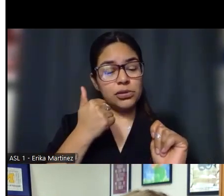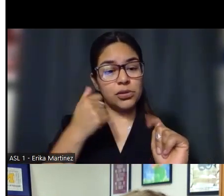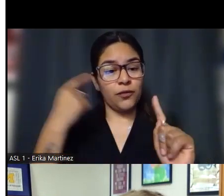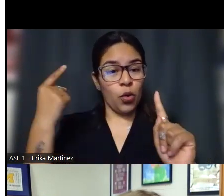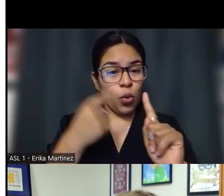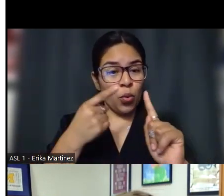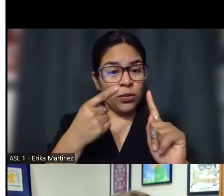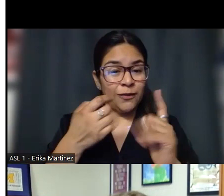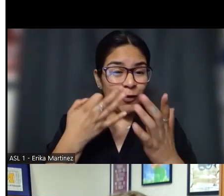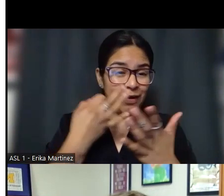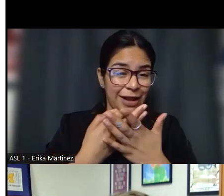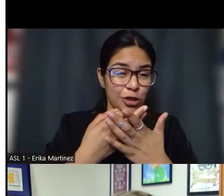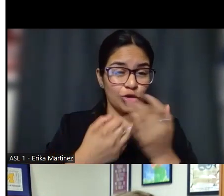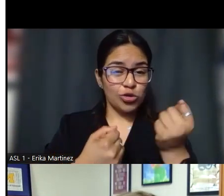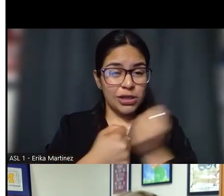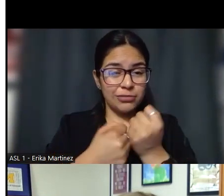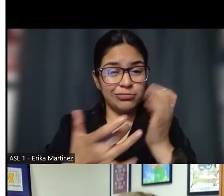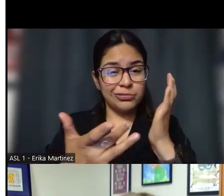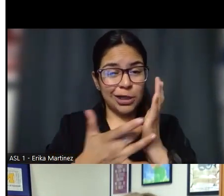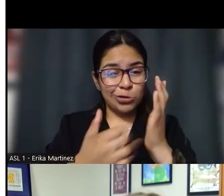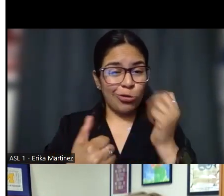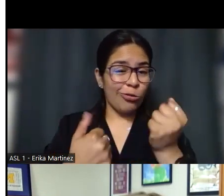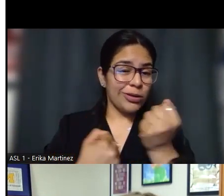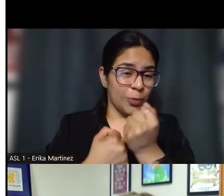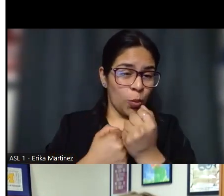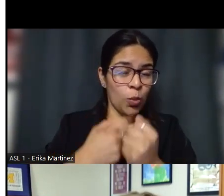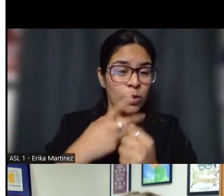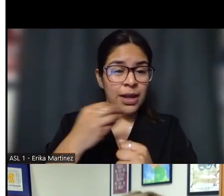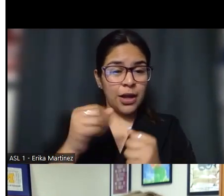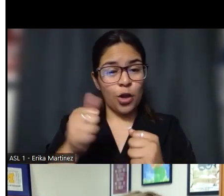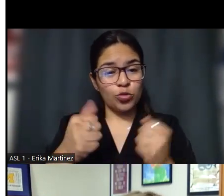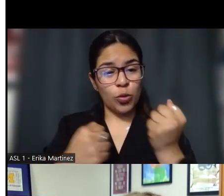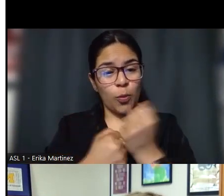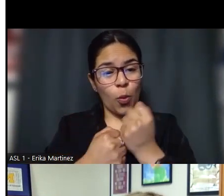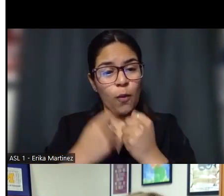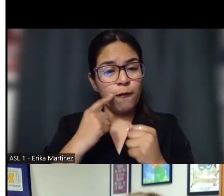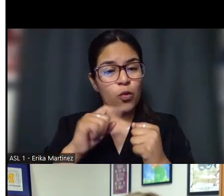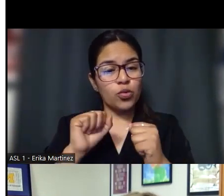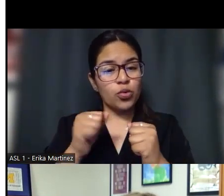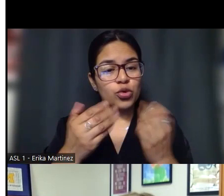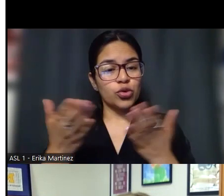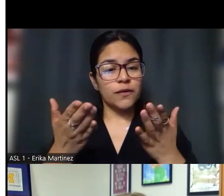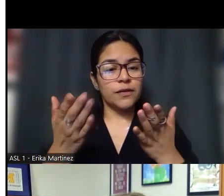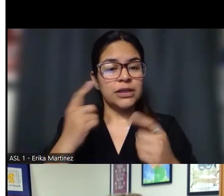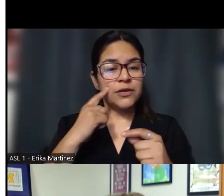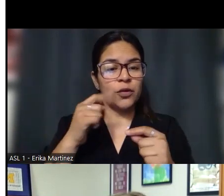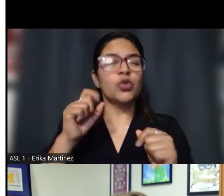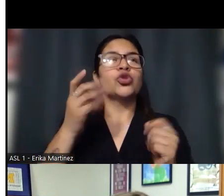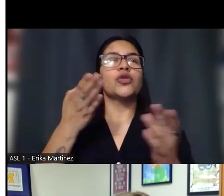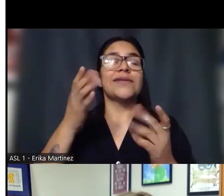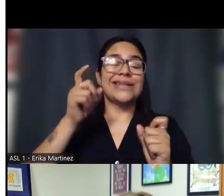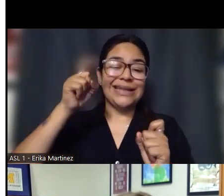and support to victim service providers to ensure all victims and survivors in California receive the services they